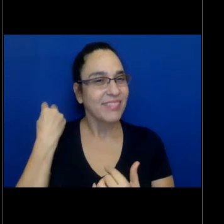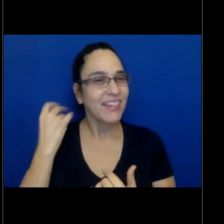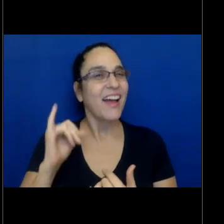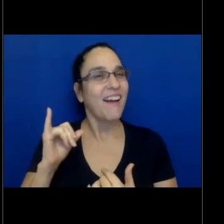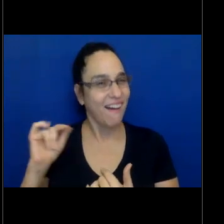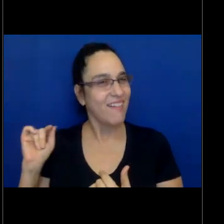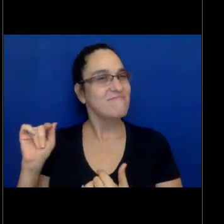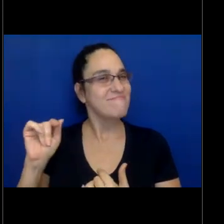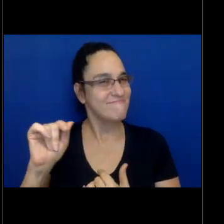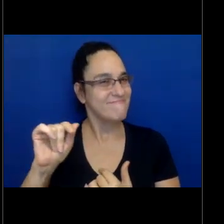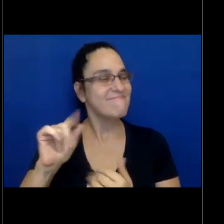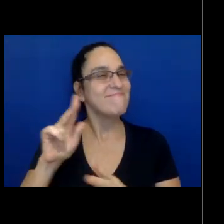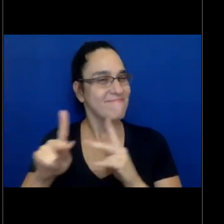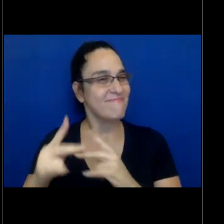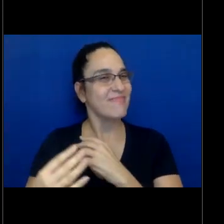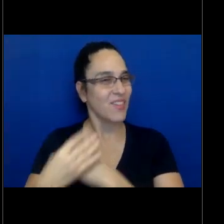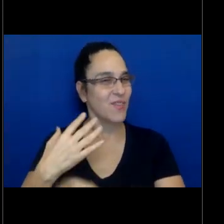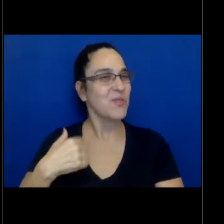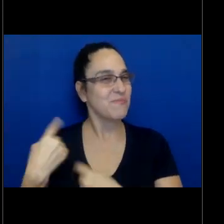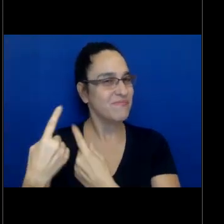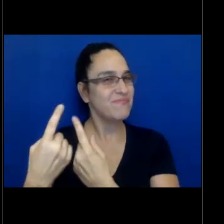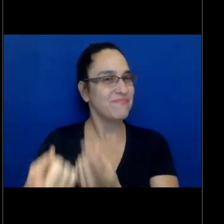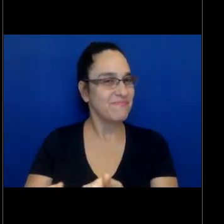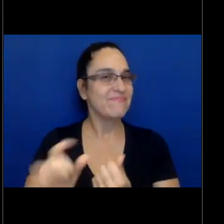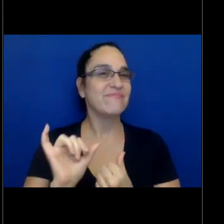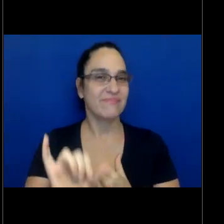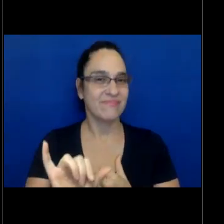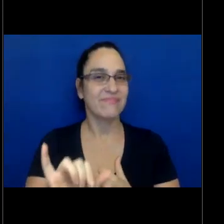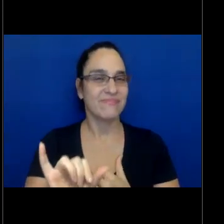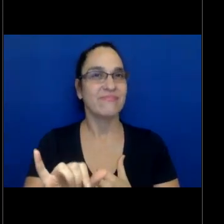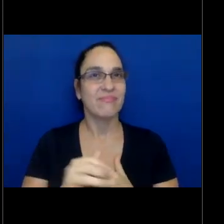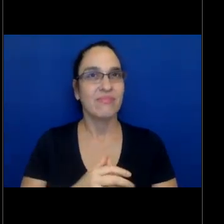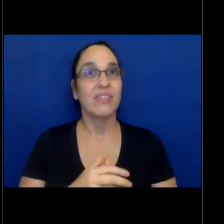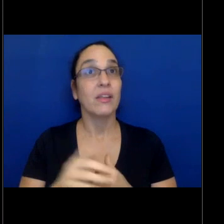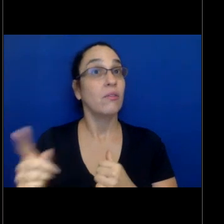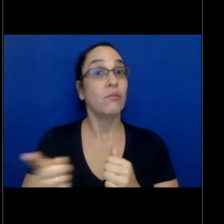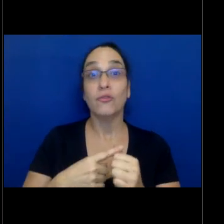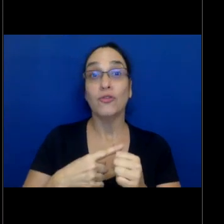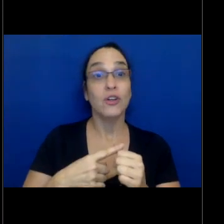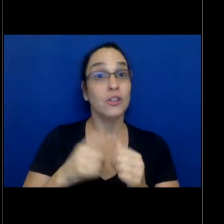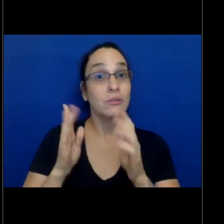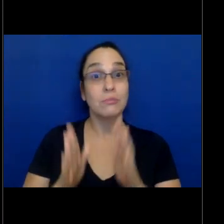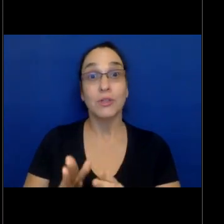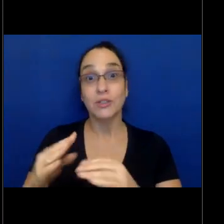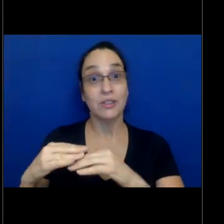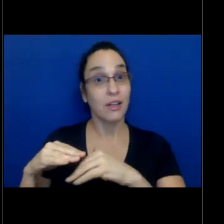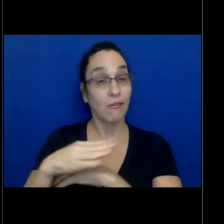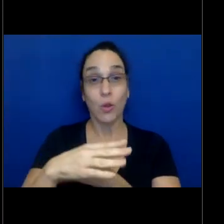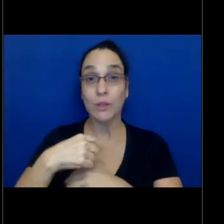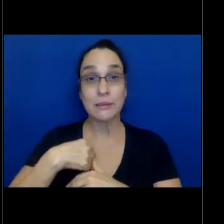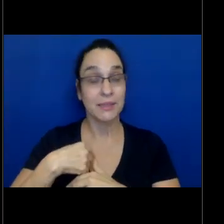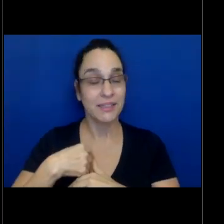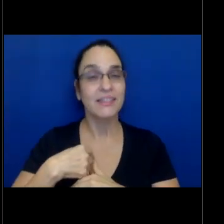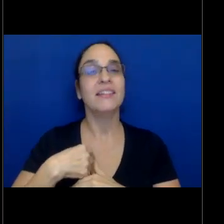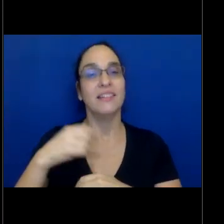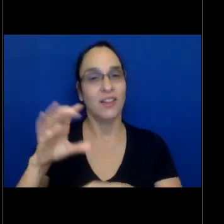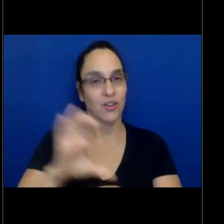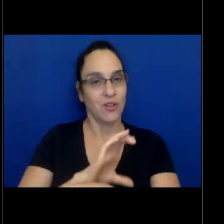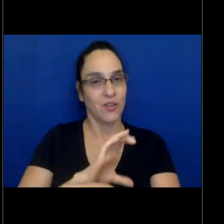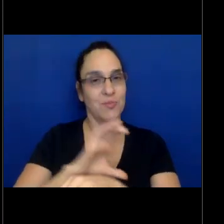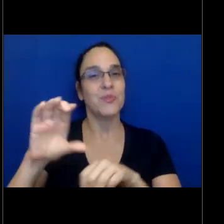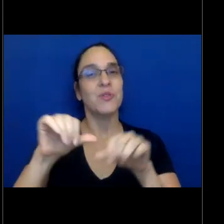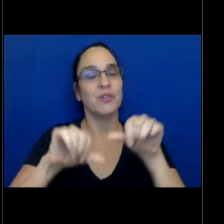The first thing was a legendary professor of computer science at MIT when I was in graduate